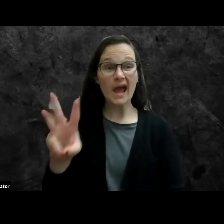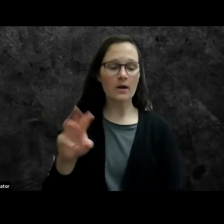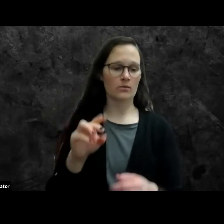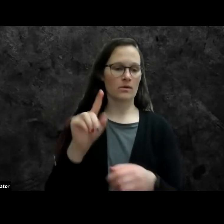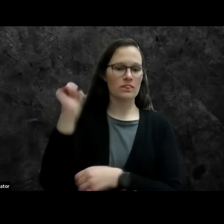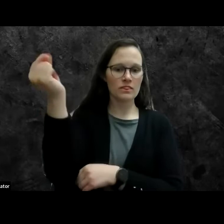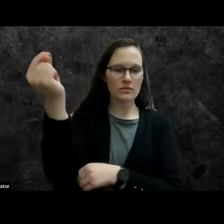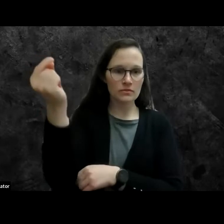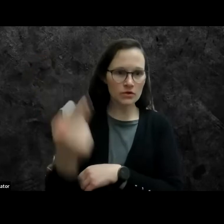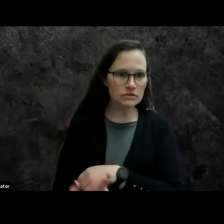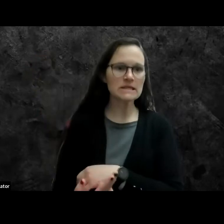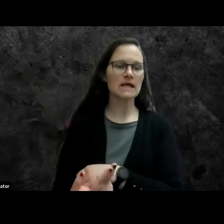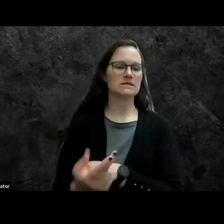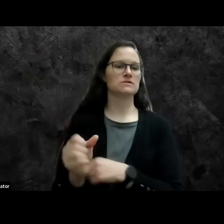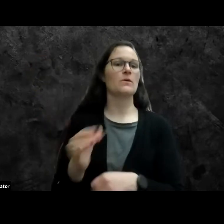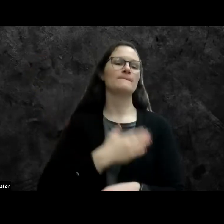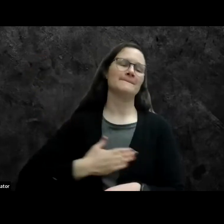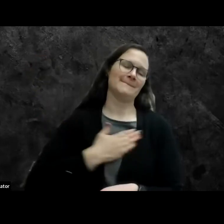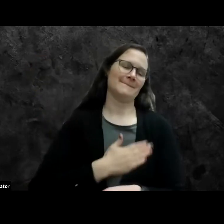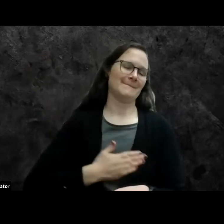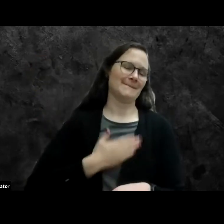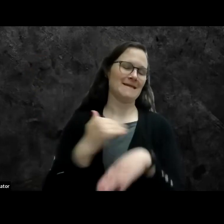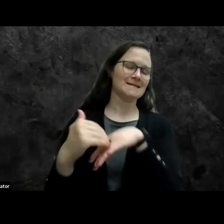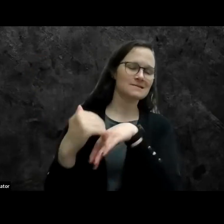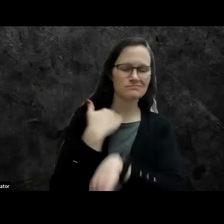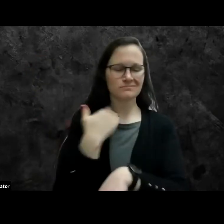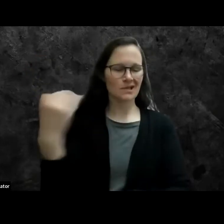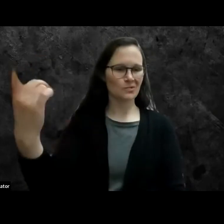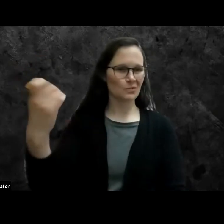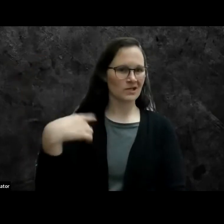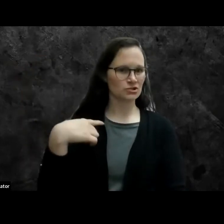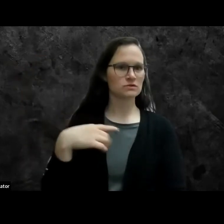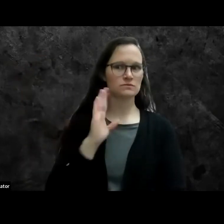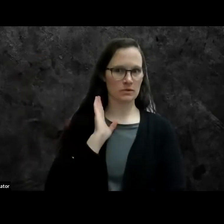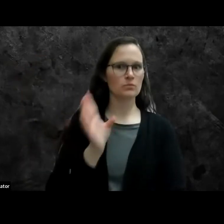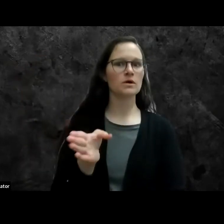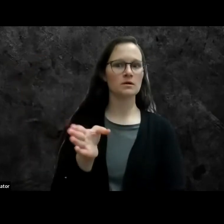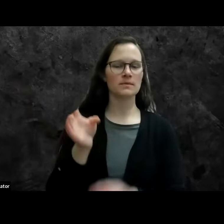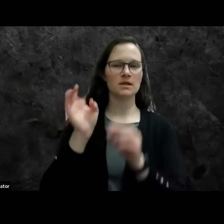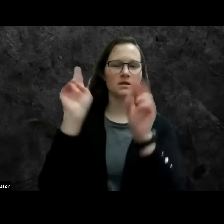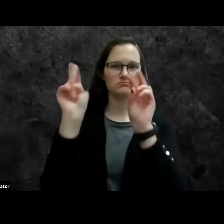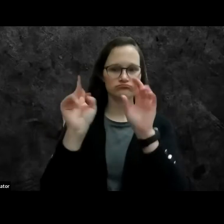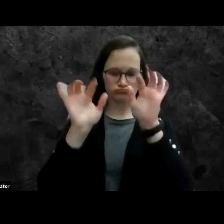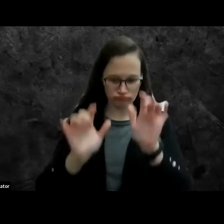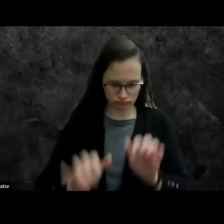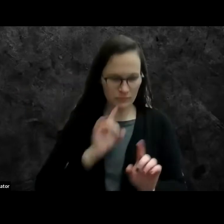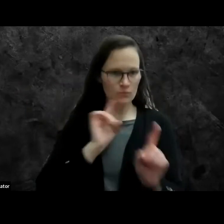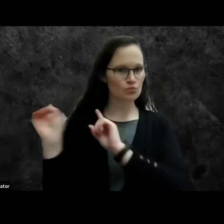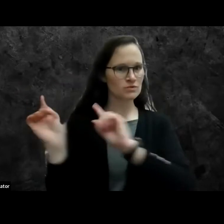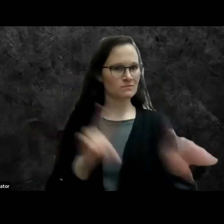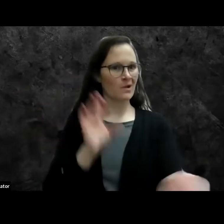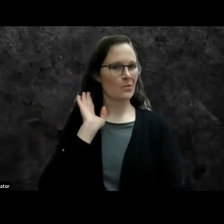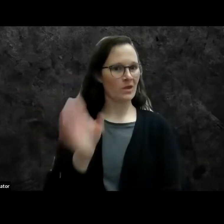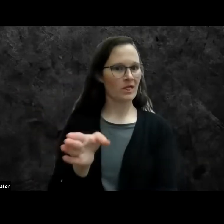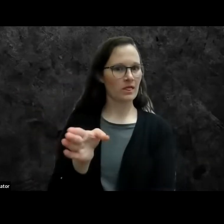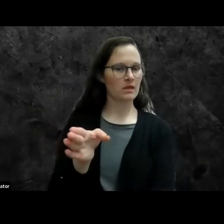do send your questions in, because it's a constant monitoring and responding to all of you. And your questions often provoke